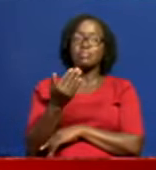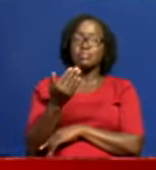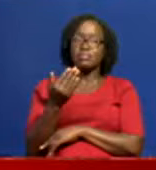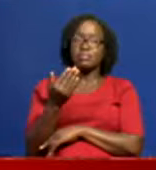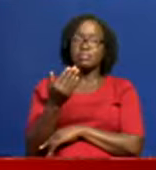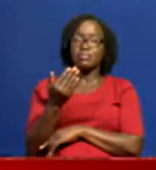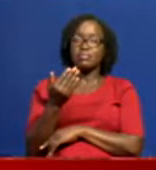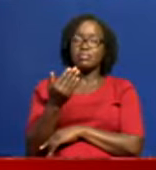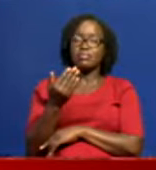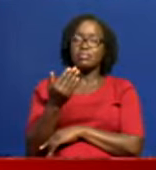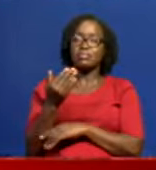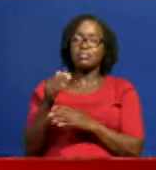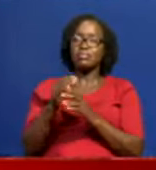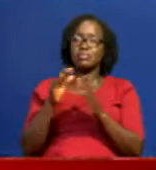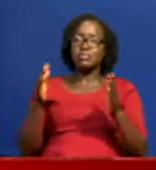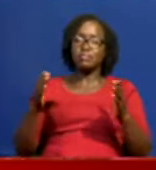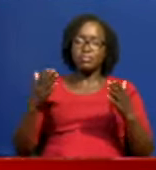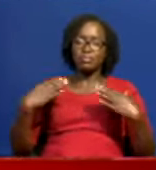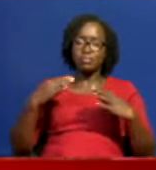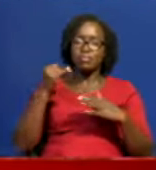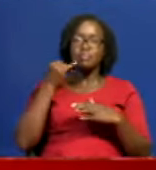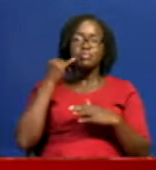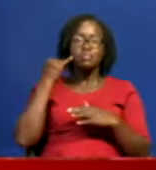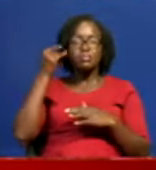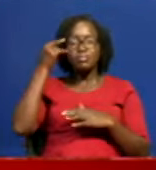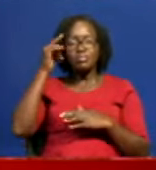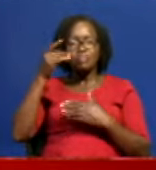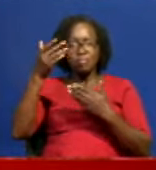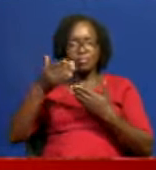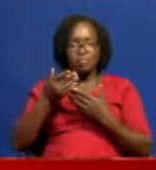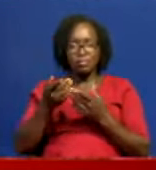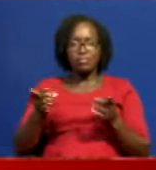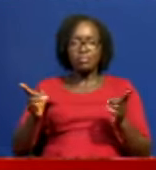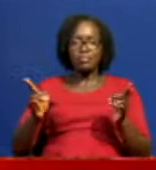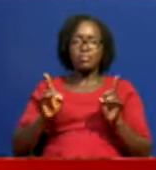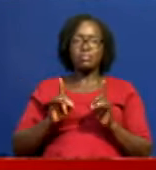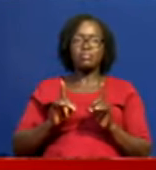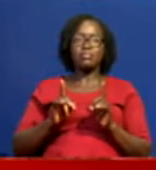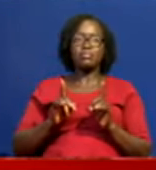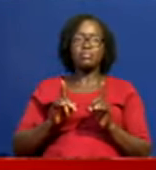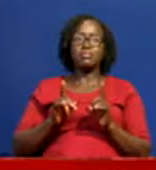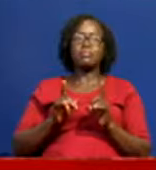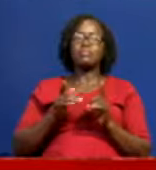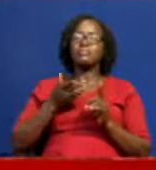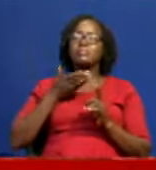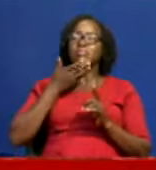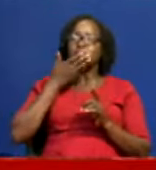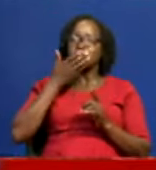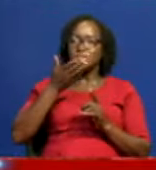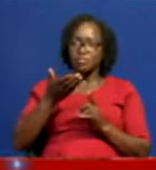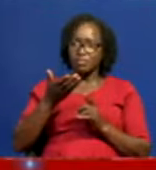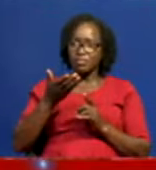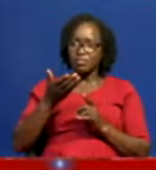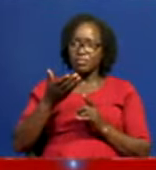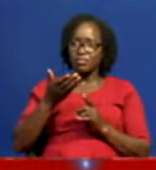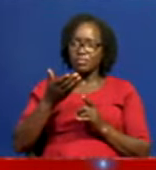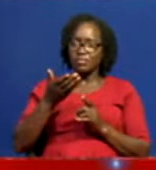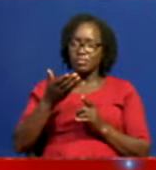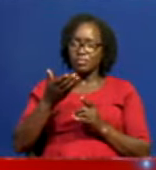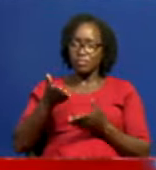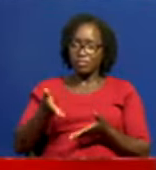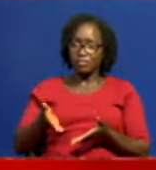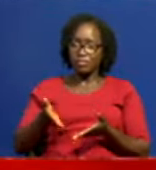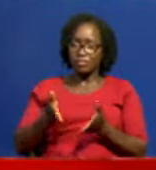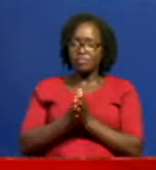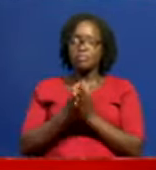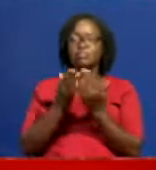the great people of Nakuru for welcoming us warmly into Nakuru. And we